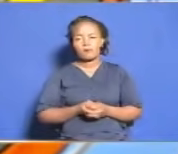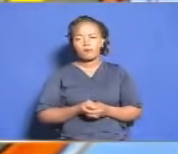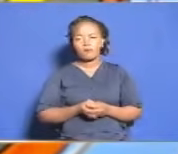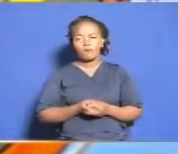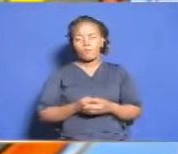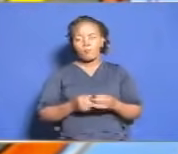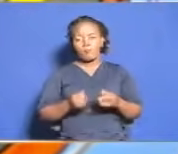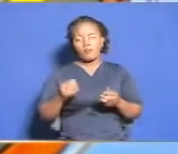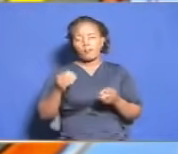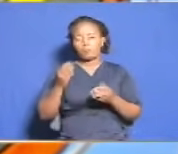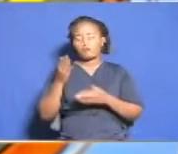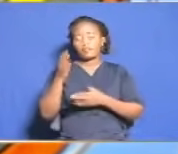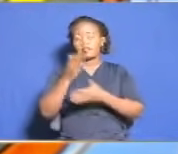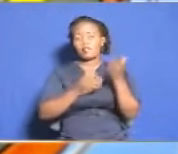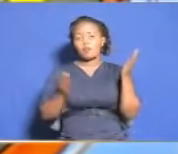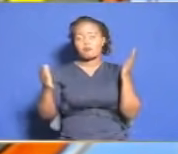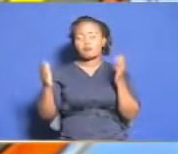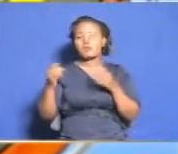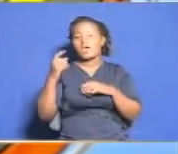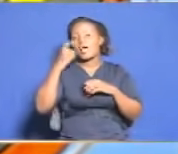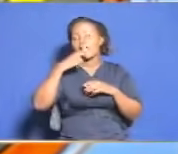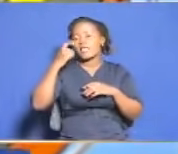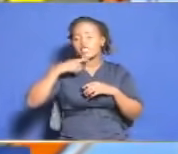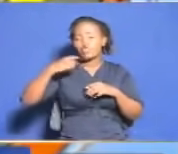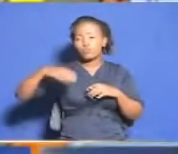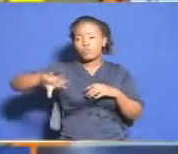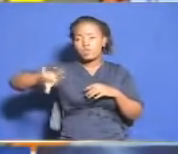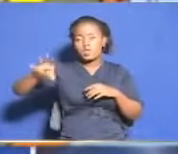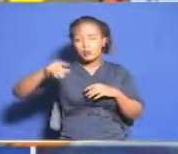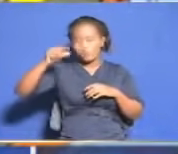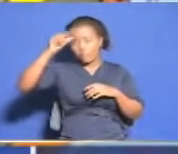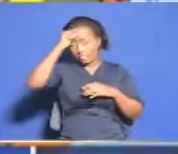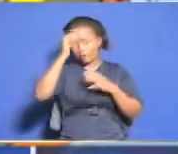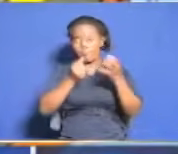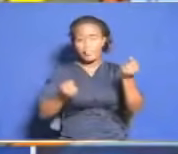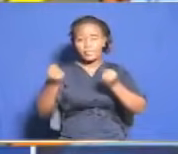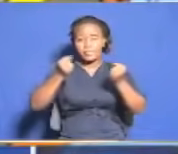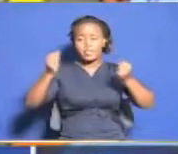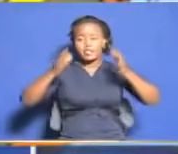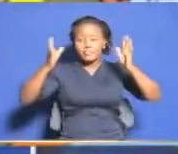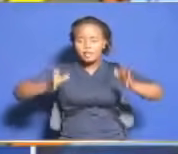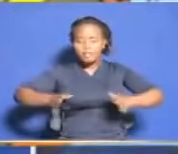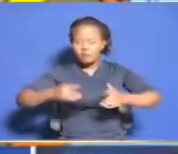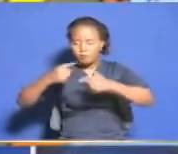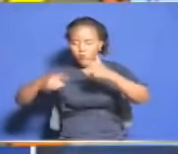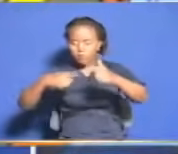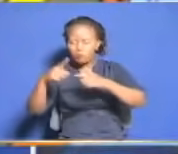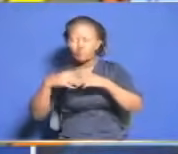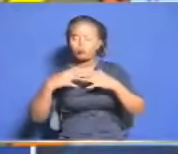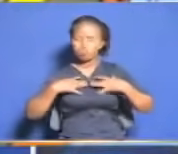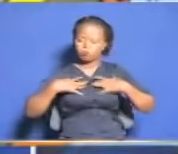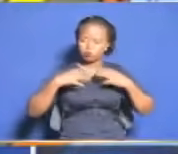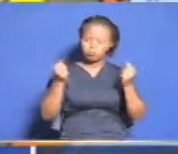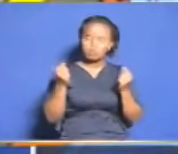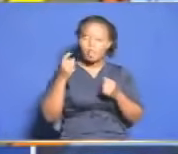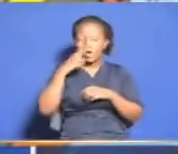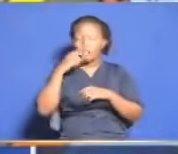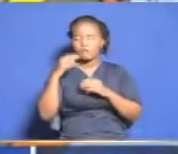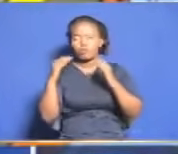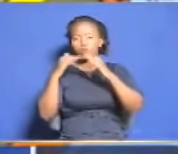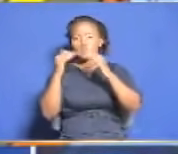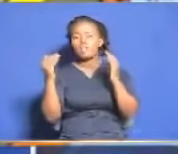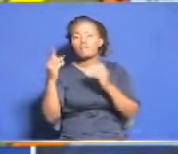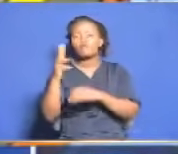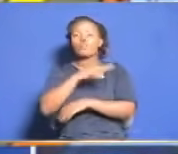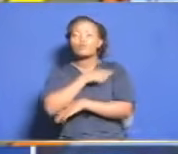natural circumstance. A Kitui County government driver is recuperating at Mwingi Level 4 Hospital after he was bitten by